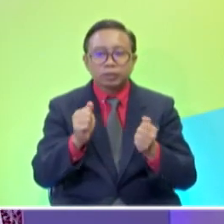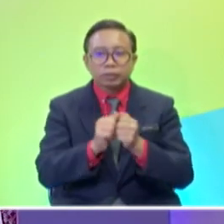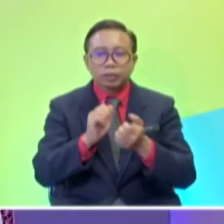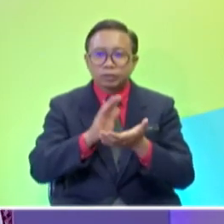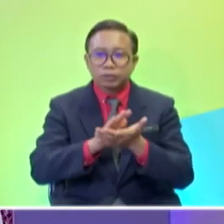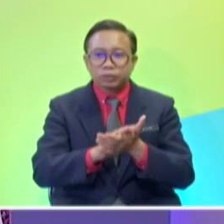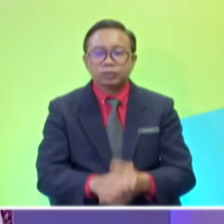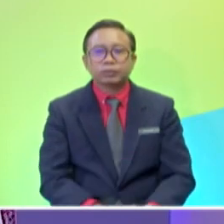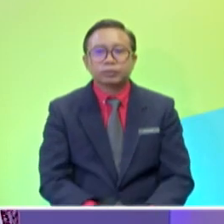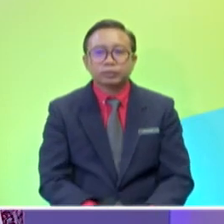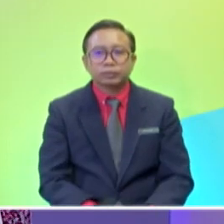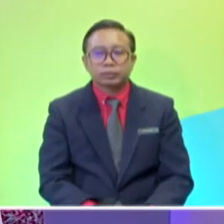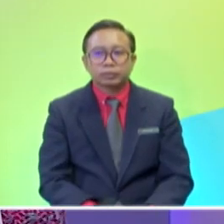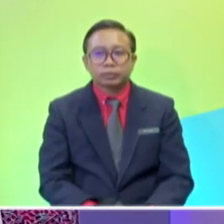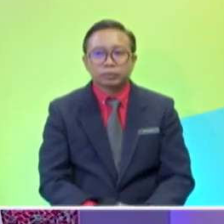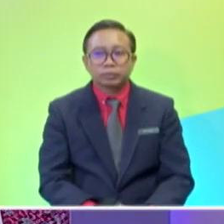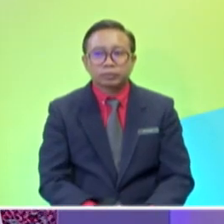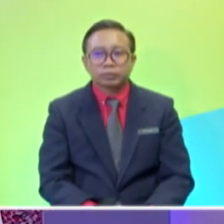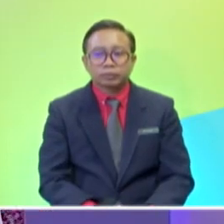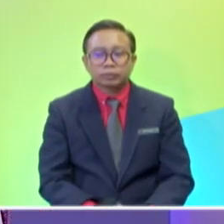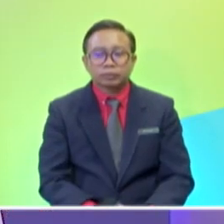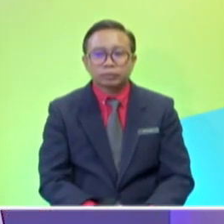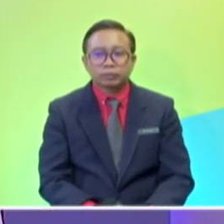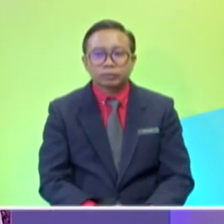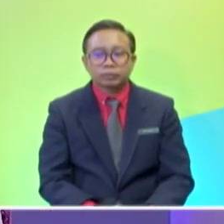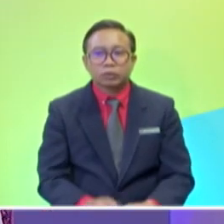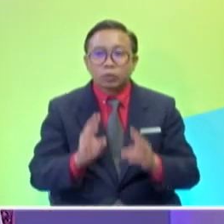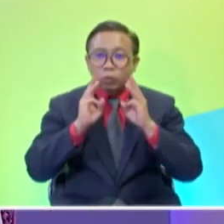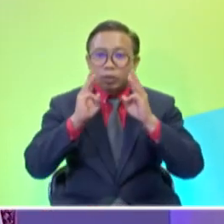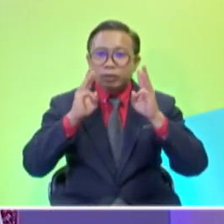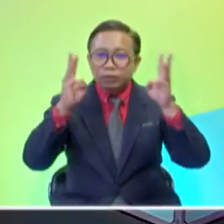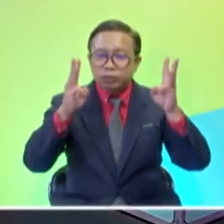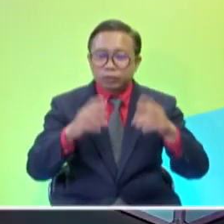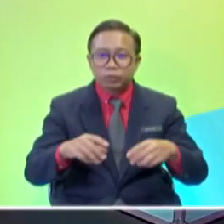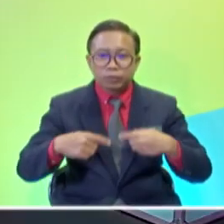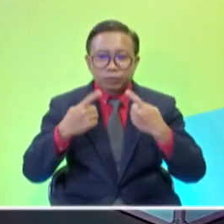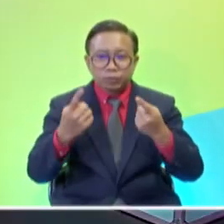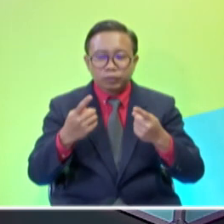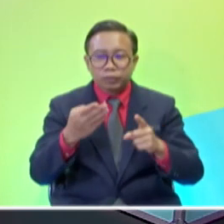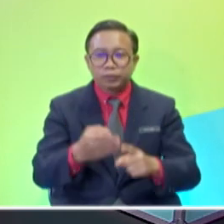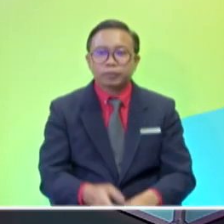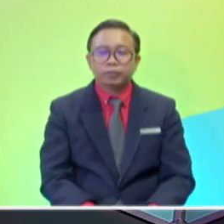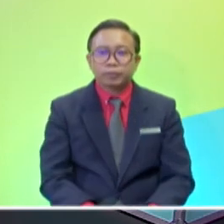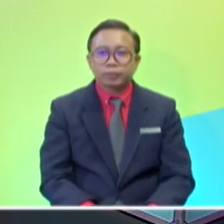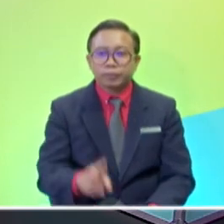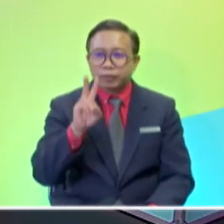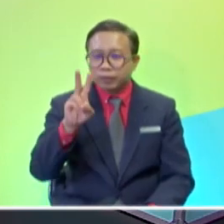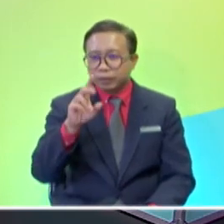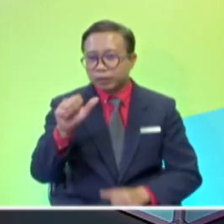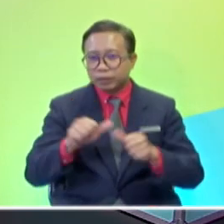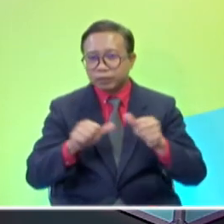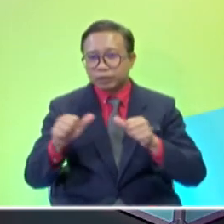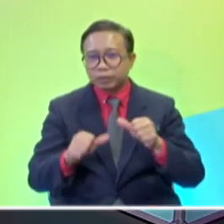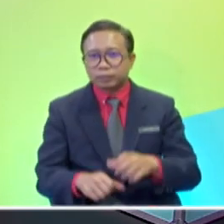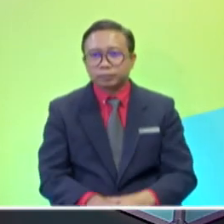bus. Yes, exactly. Okay. All right. Wonderful. Right. Let's move on to the second activity.